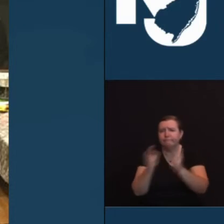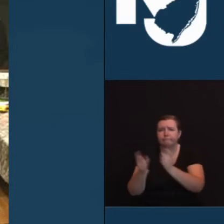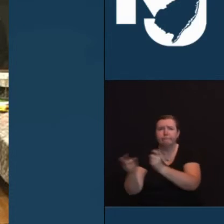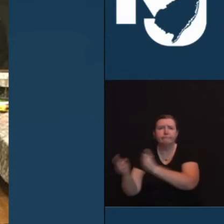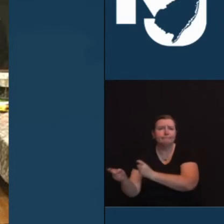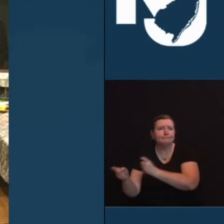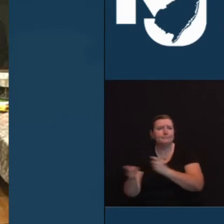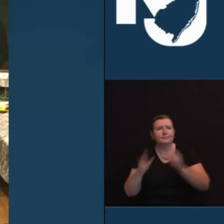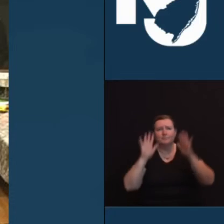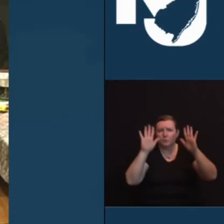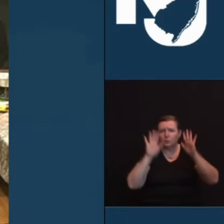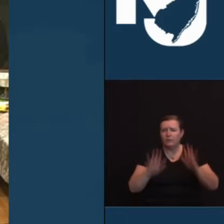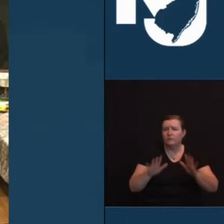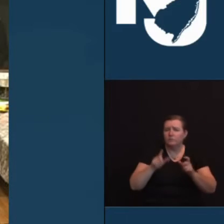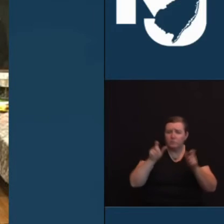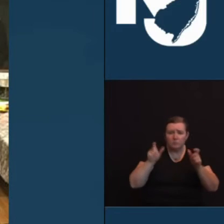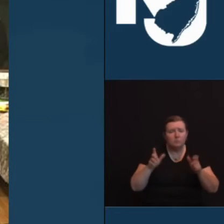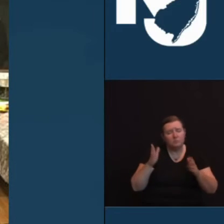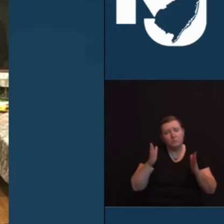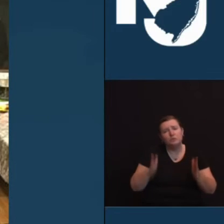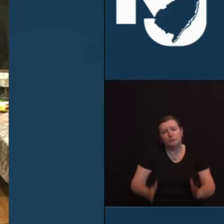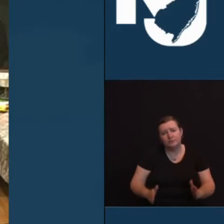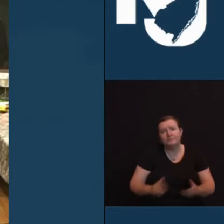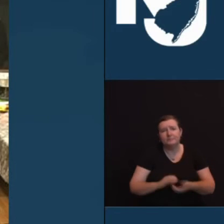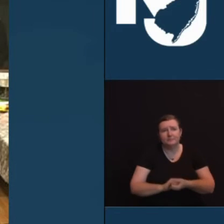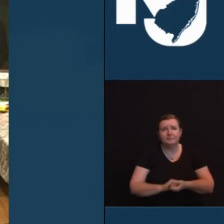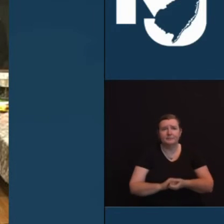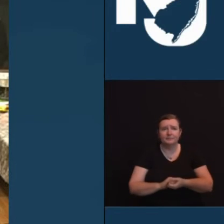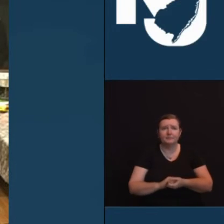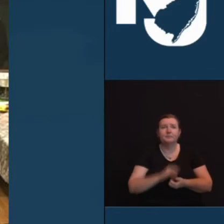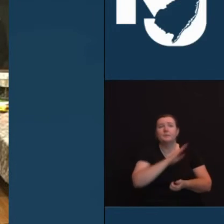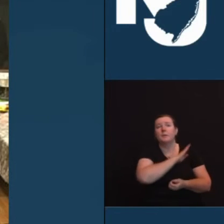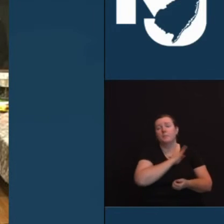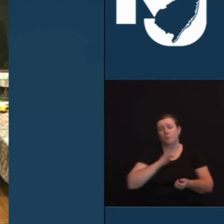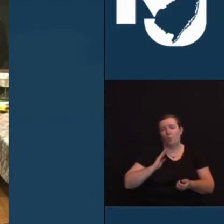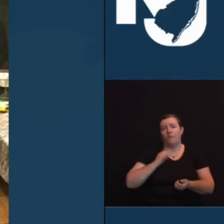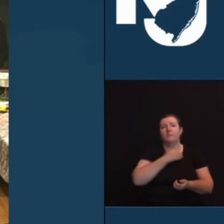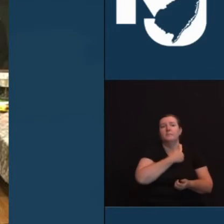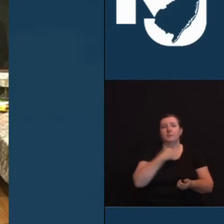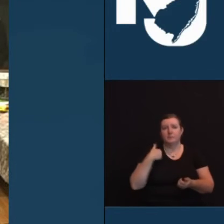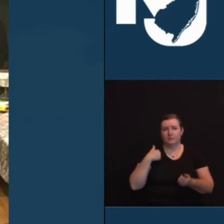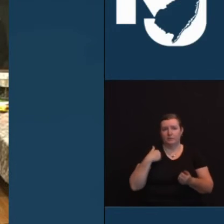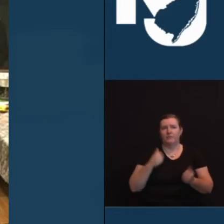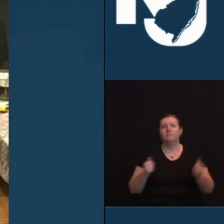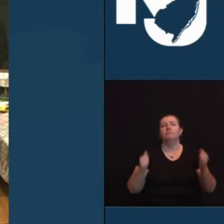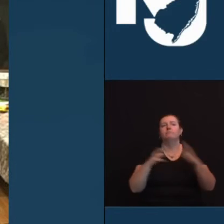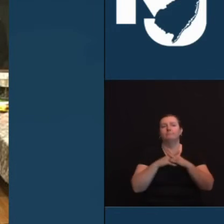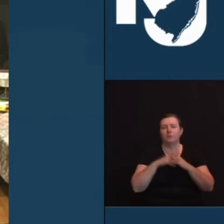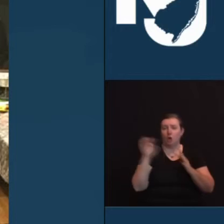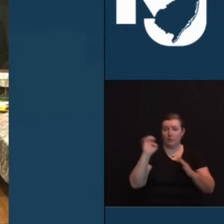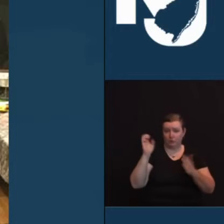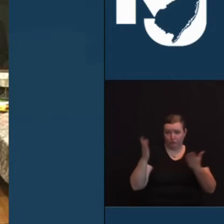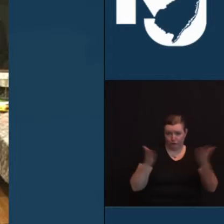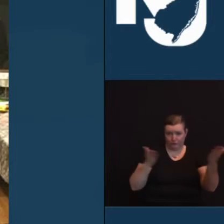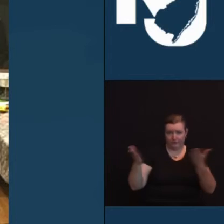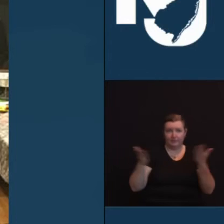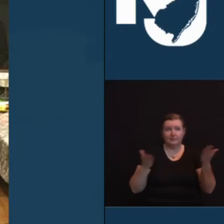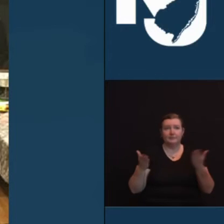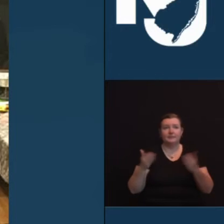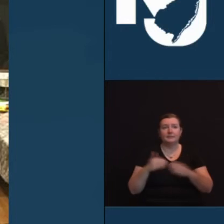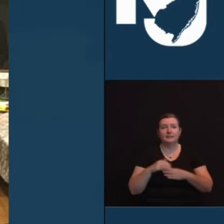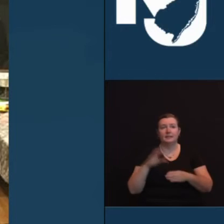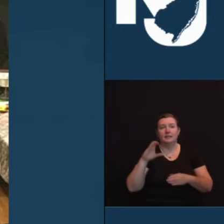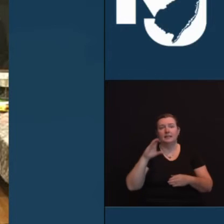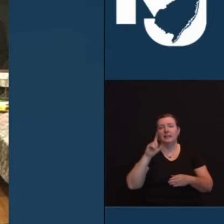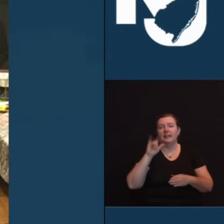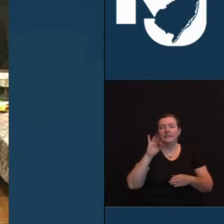board member of the Hatzalah of Passaic and Clifton Emergency Services, which has been a critical link to healthcare for